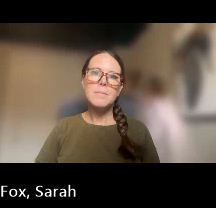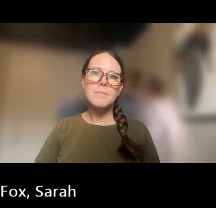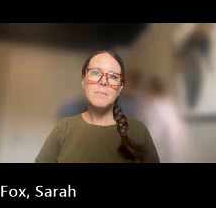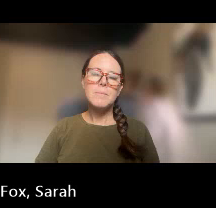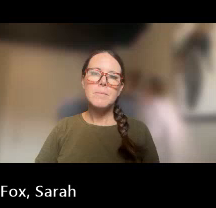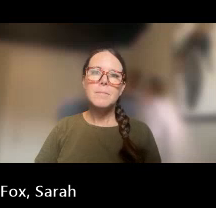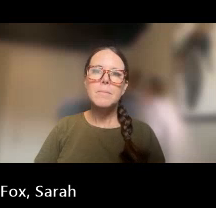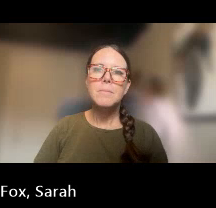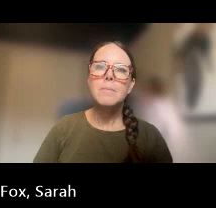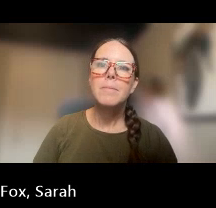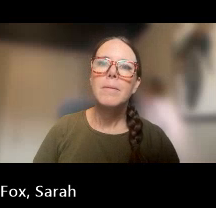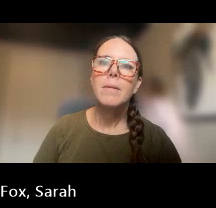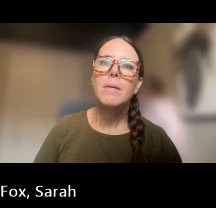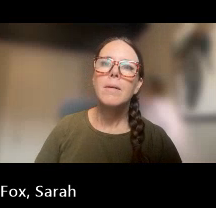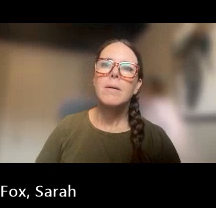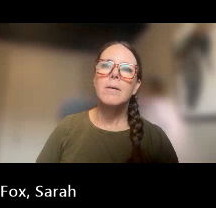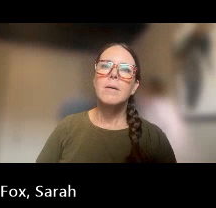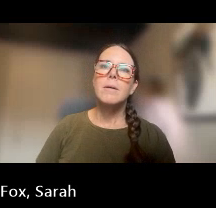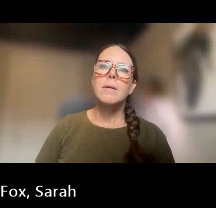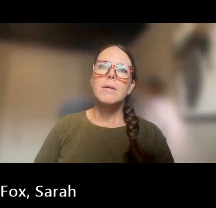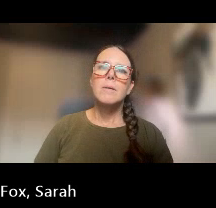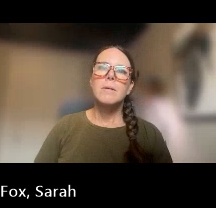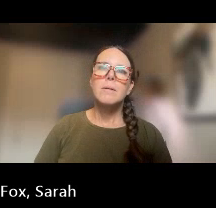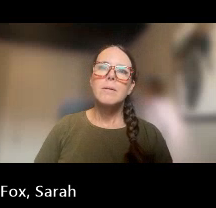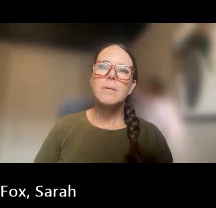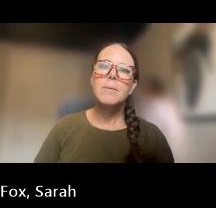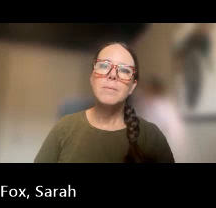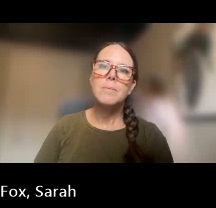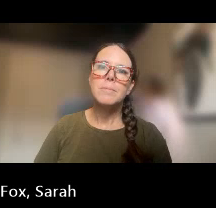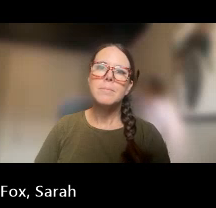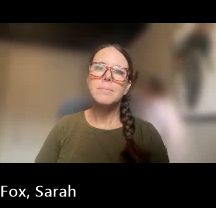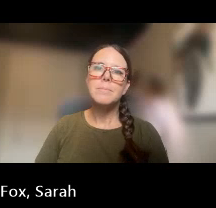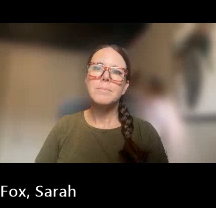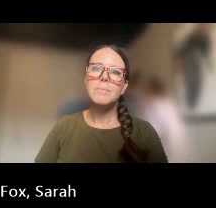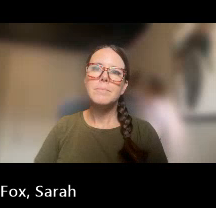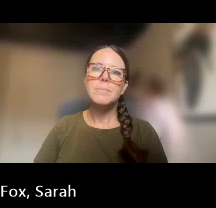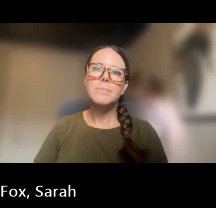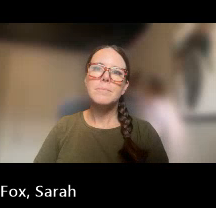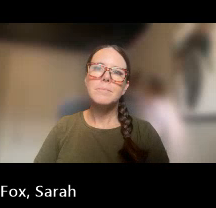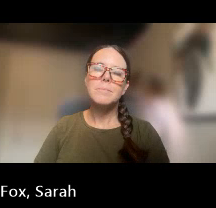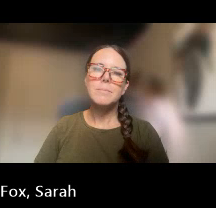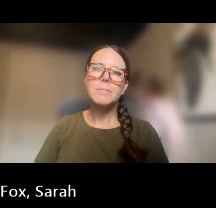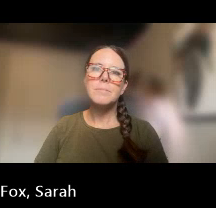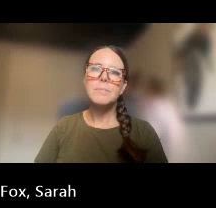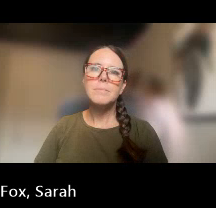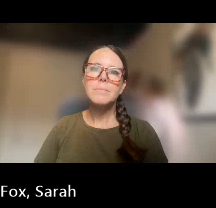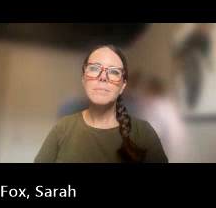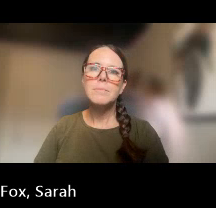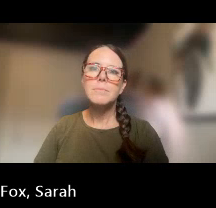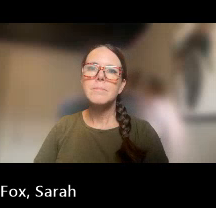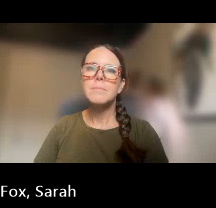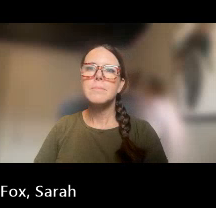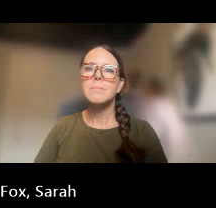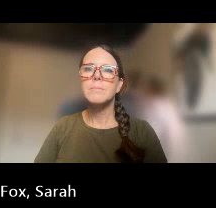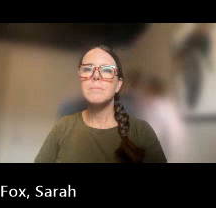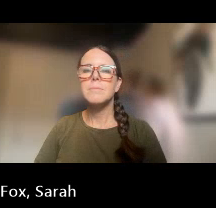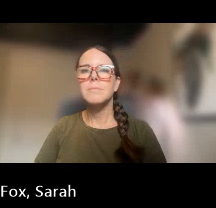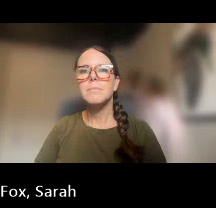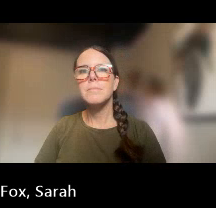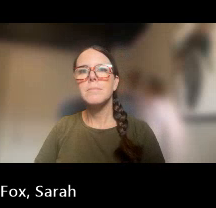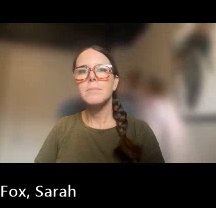more time to confirm that from each of your perspectives, these are your disclosed conflicts of interest specific